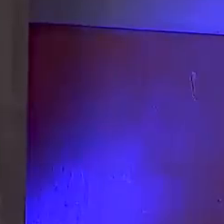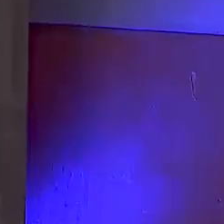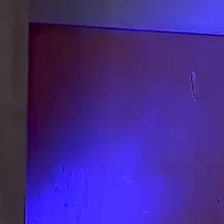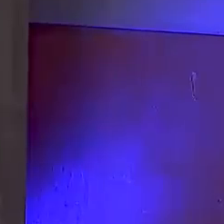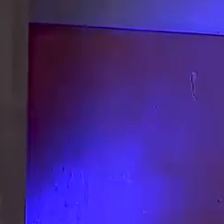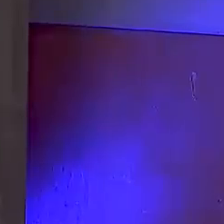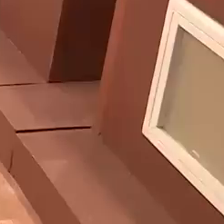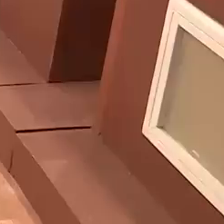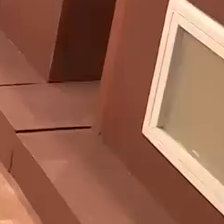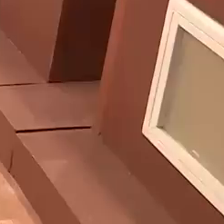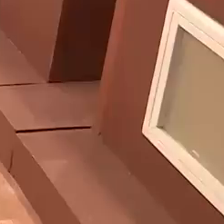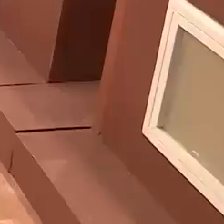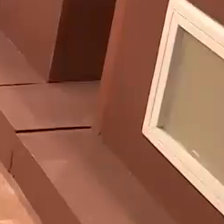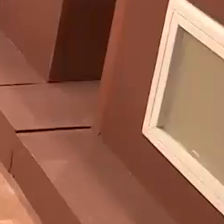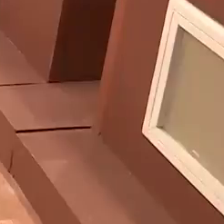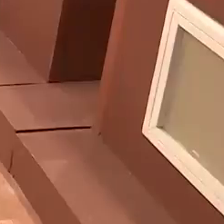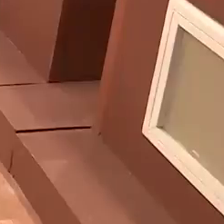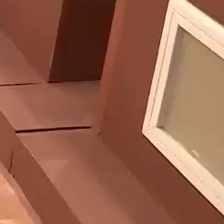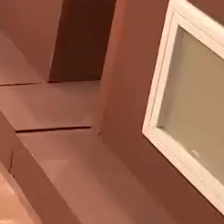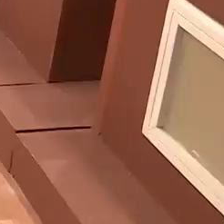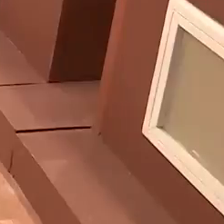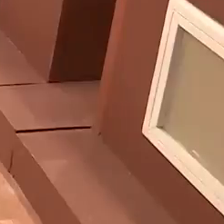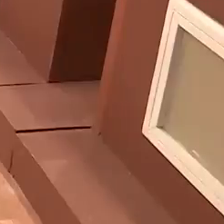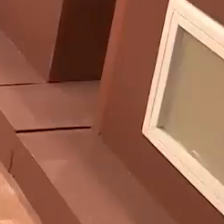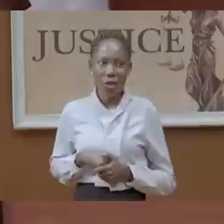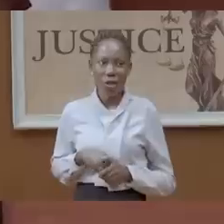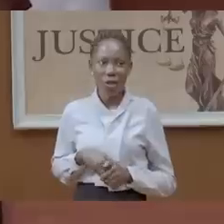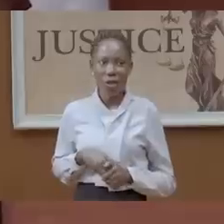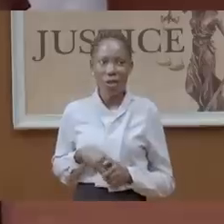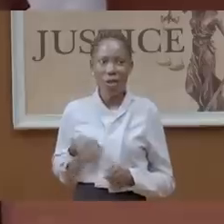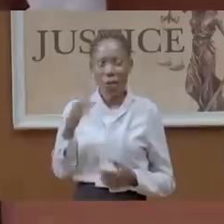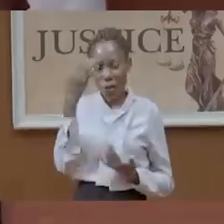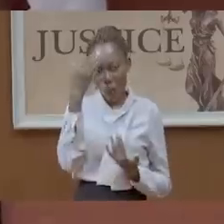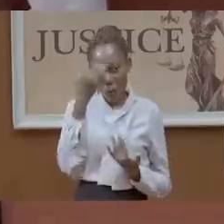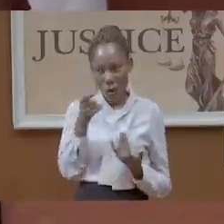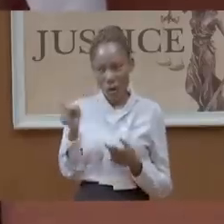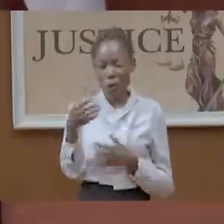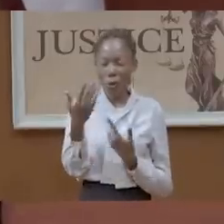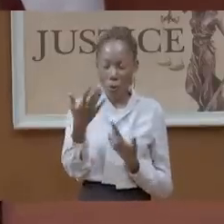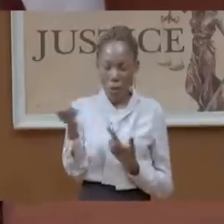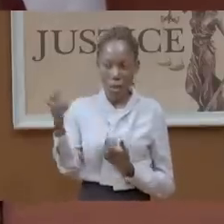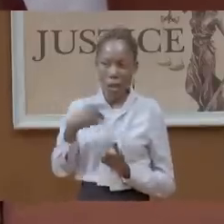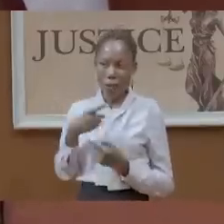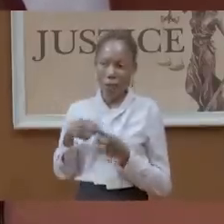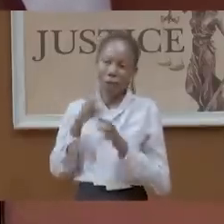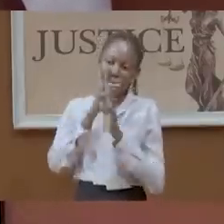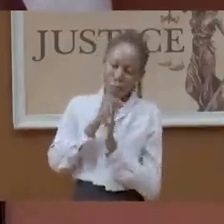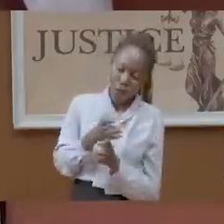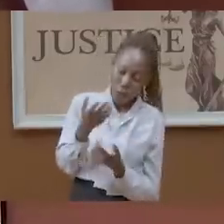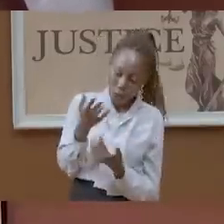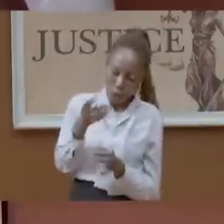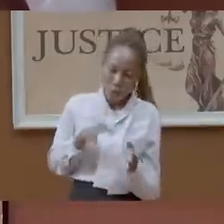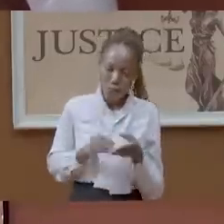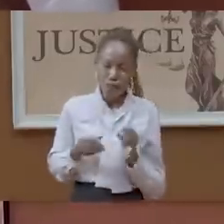has turned out to be. She is in court to seek redress. You know, he has to respond to all this too. Let me hear his own side